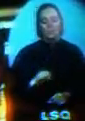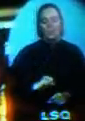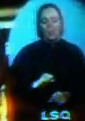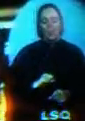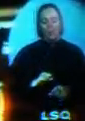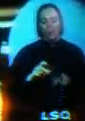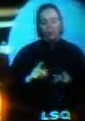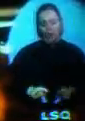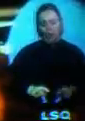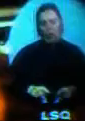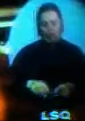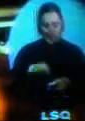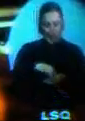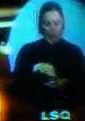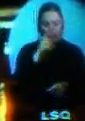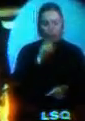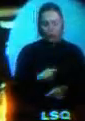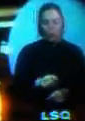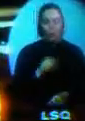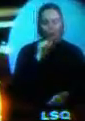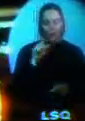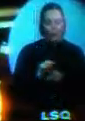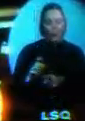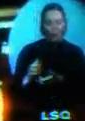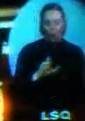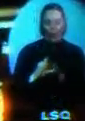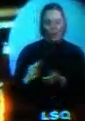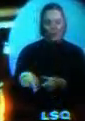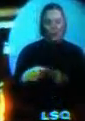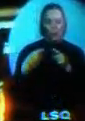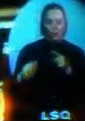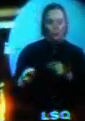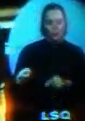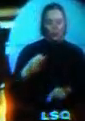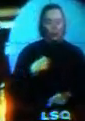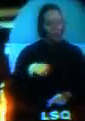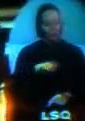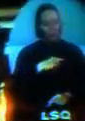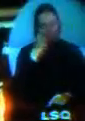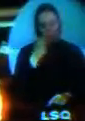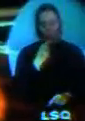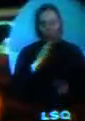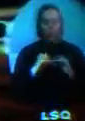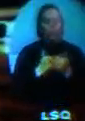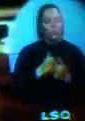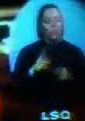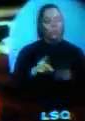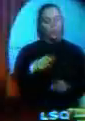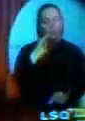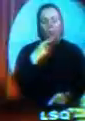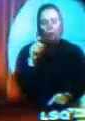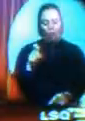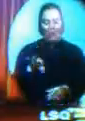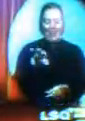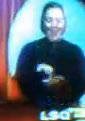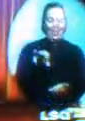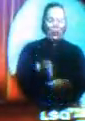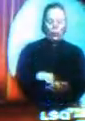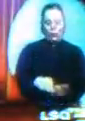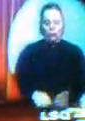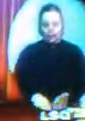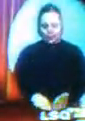over there, our government believes that all parliamentarians should be elected and accountable. The